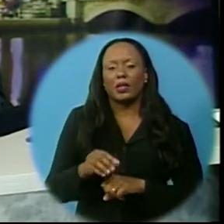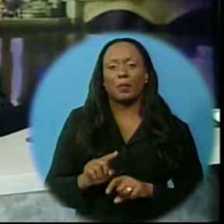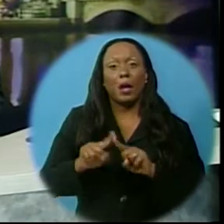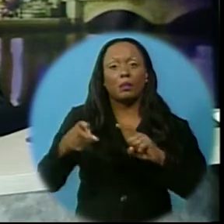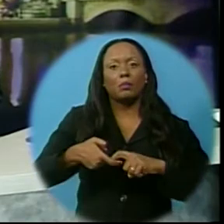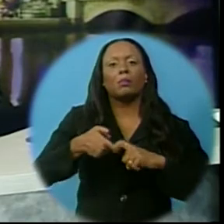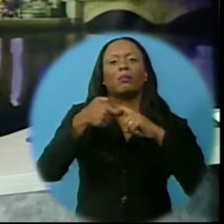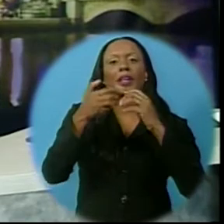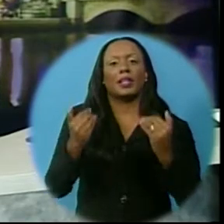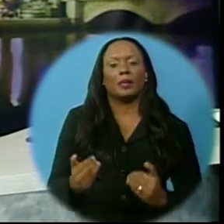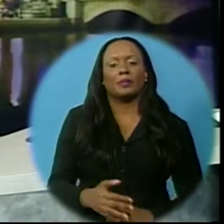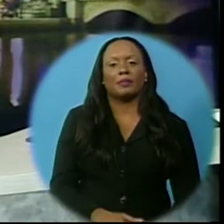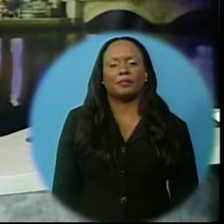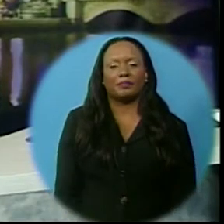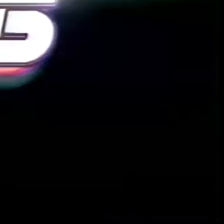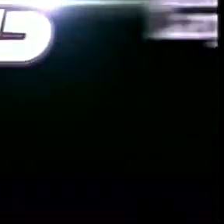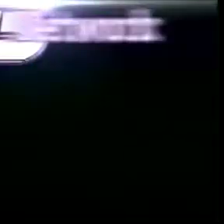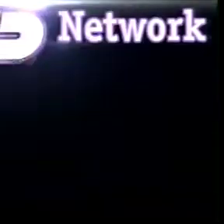come back with darts.